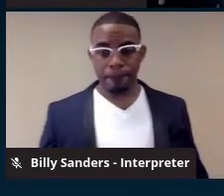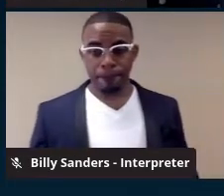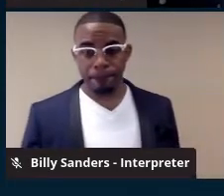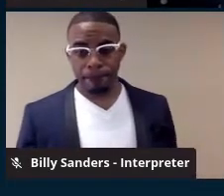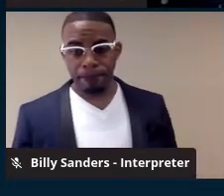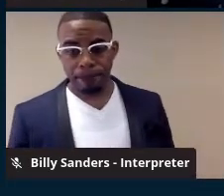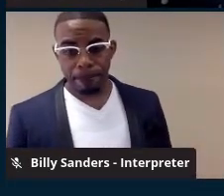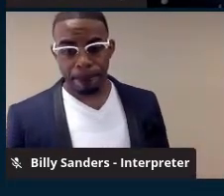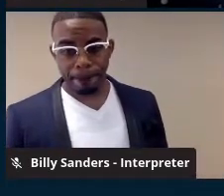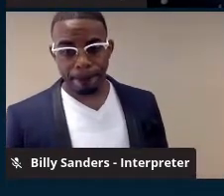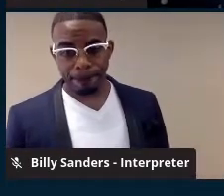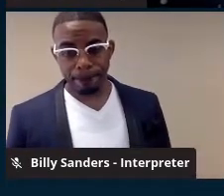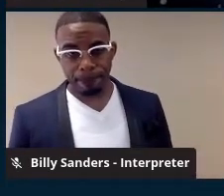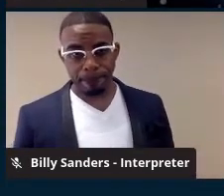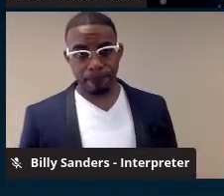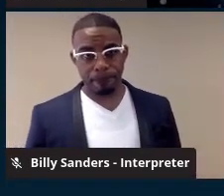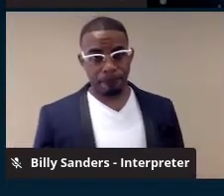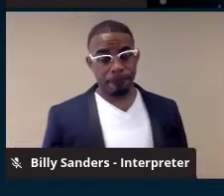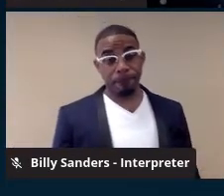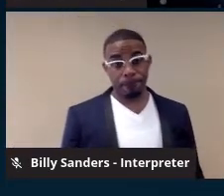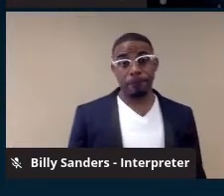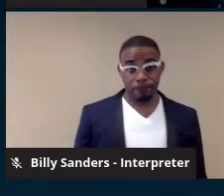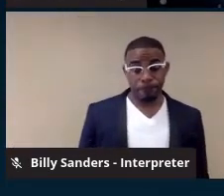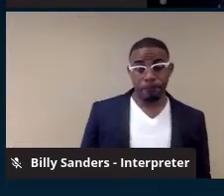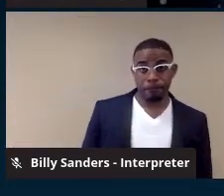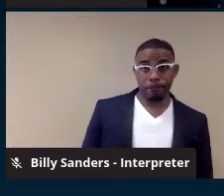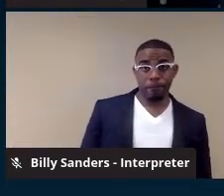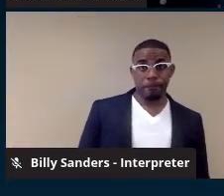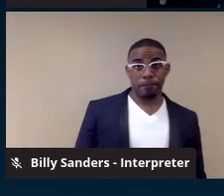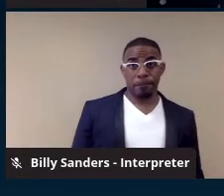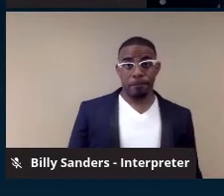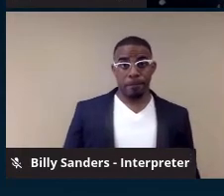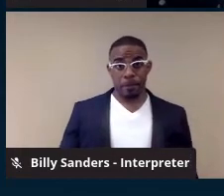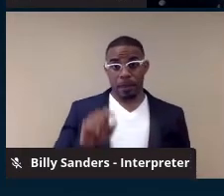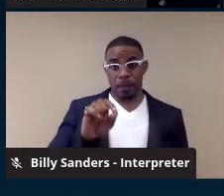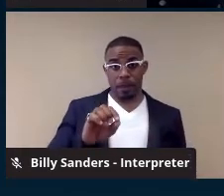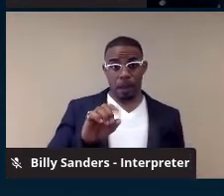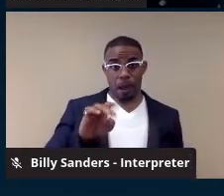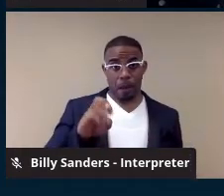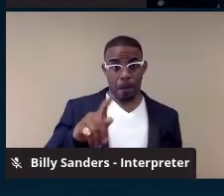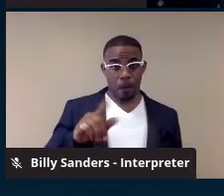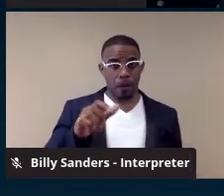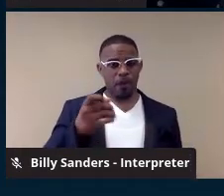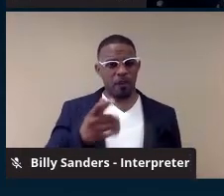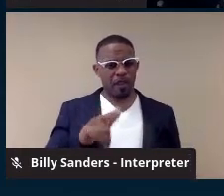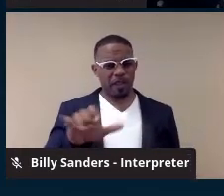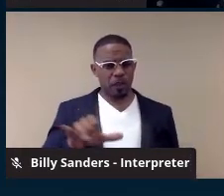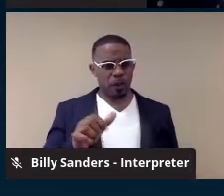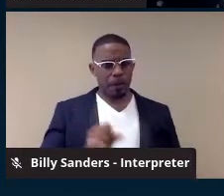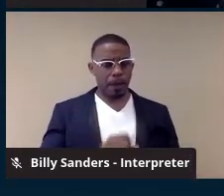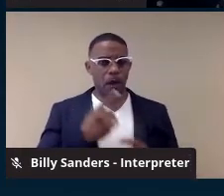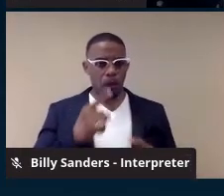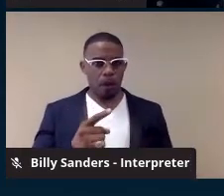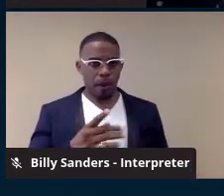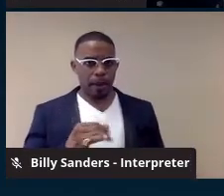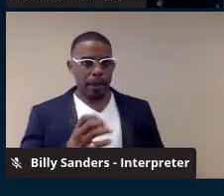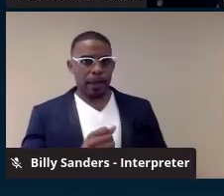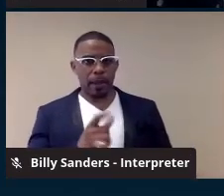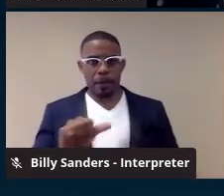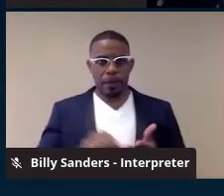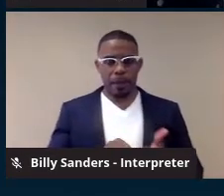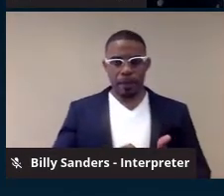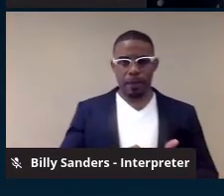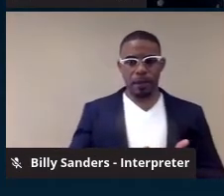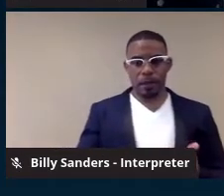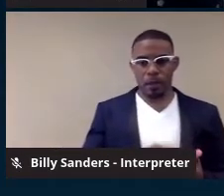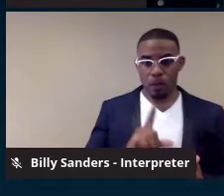one. So the blog post takes you through a few things you need to do to make it work in GitHub pages.